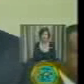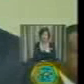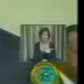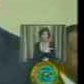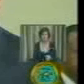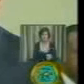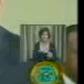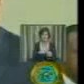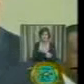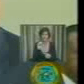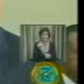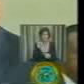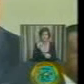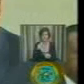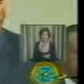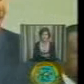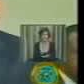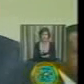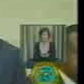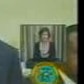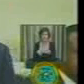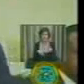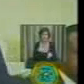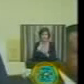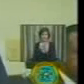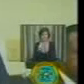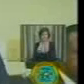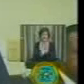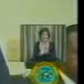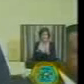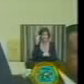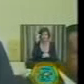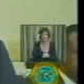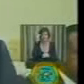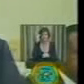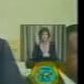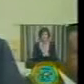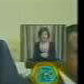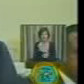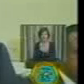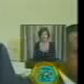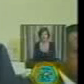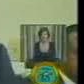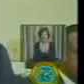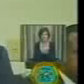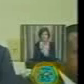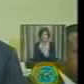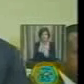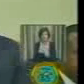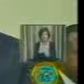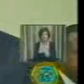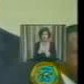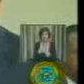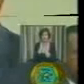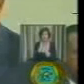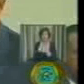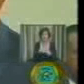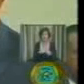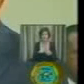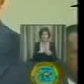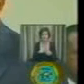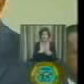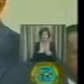for each of us, he said. He also talked about traffic at Mandela Circle and Red Hook. And indeed, the sacrifices and belt tightening, the governor